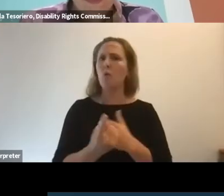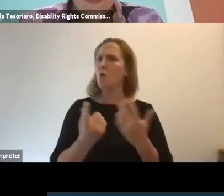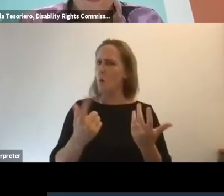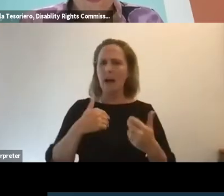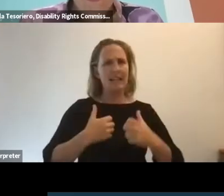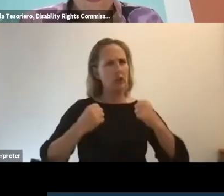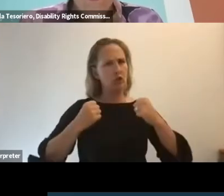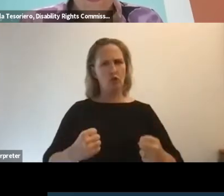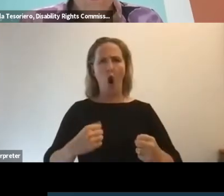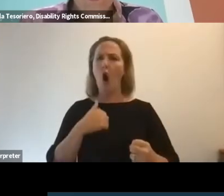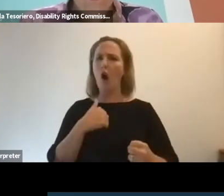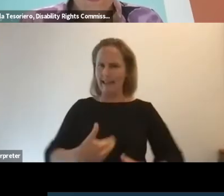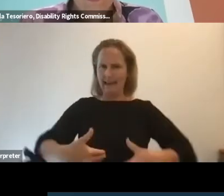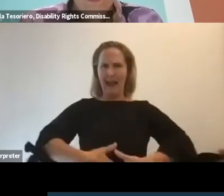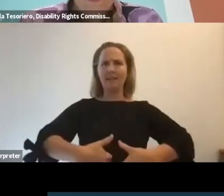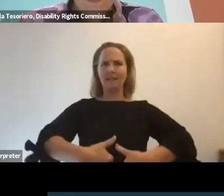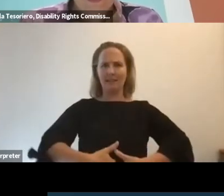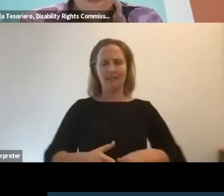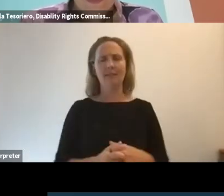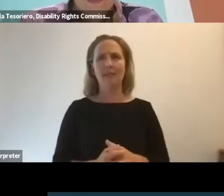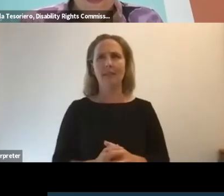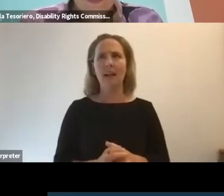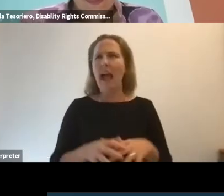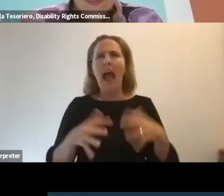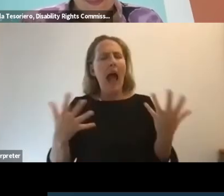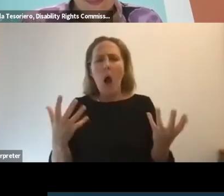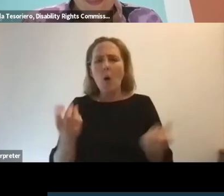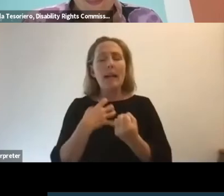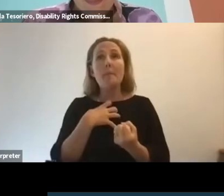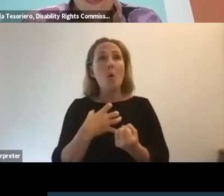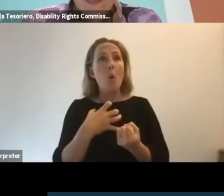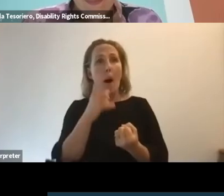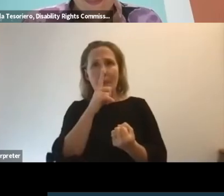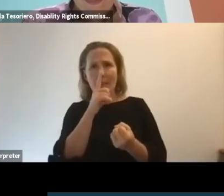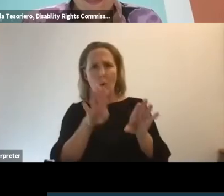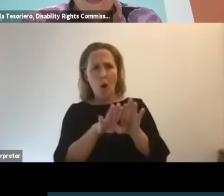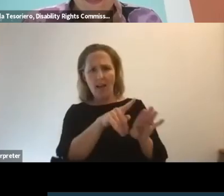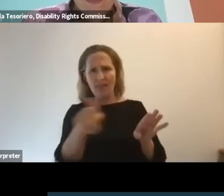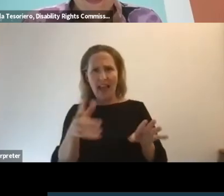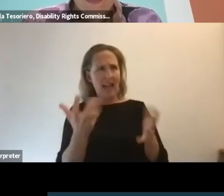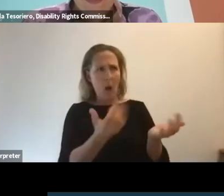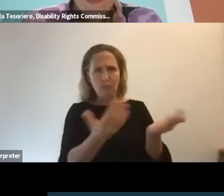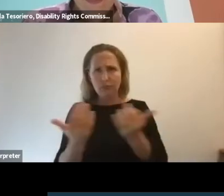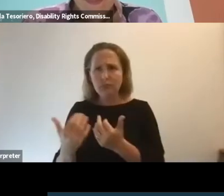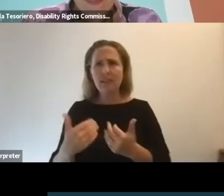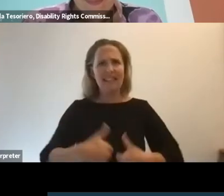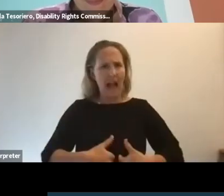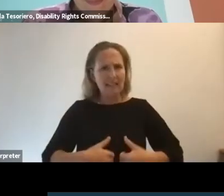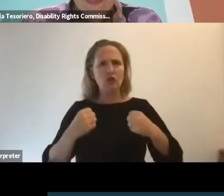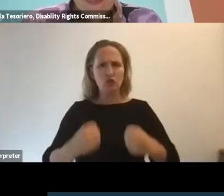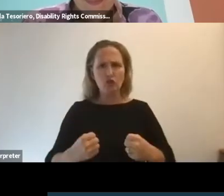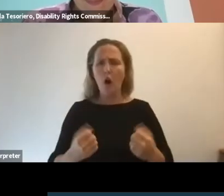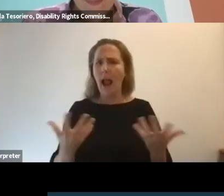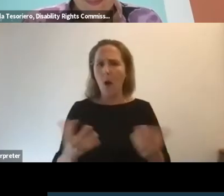more of those people? You know, sometimes I do it really poorly in that if